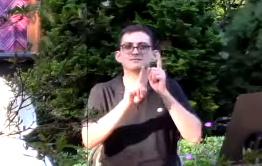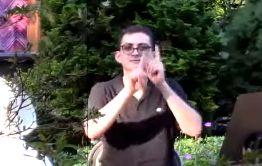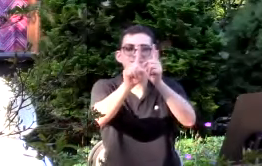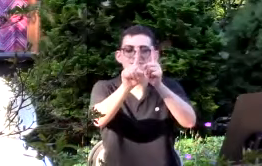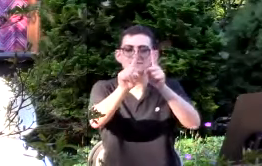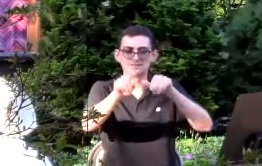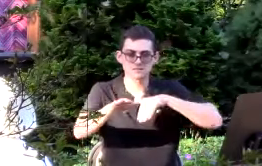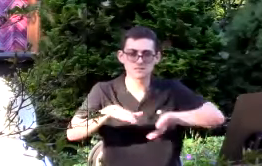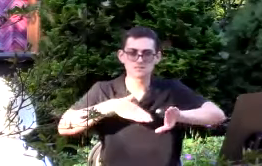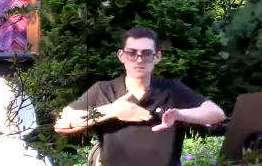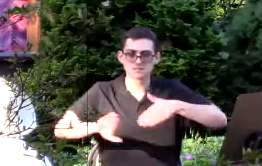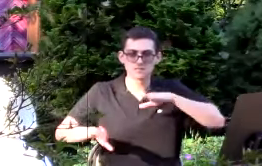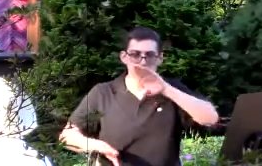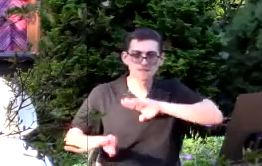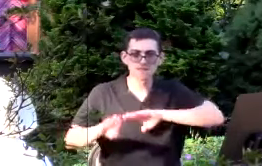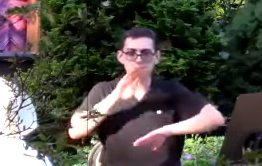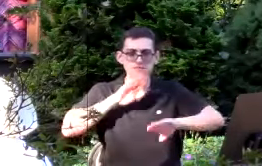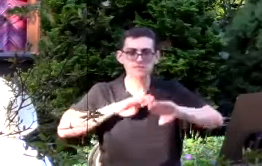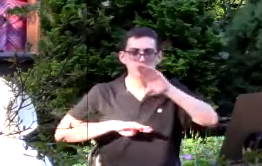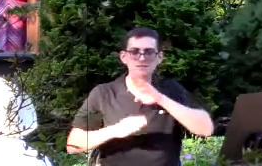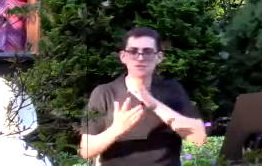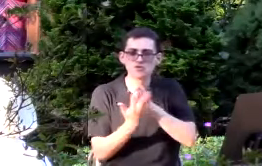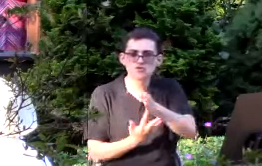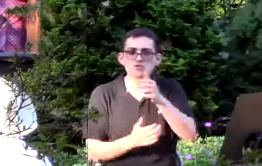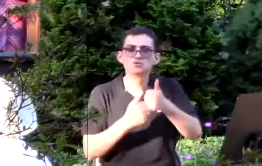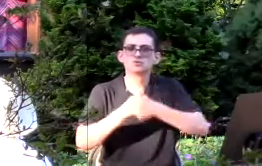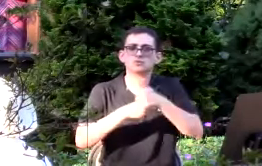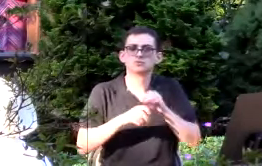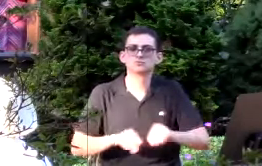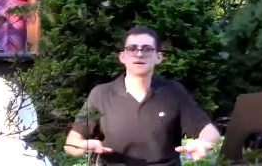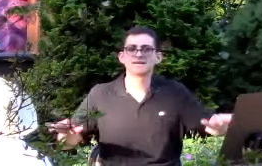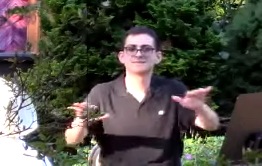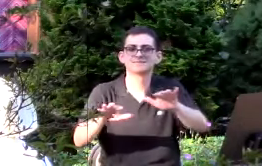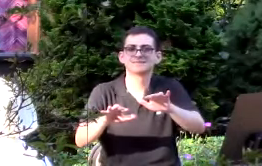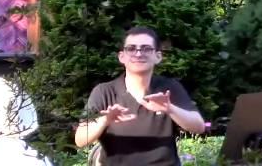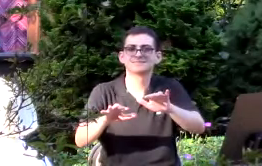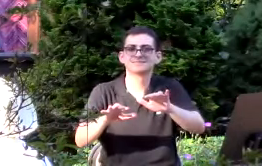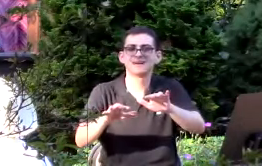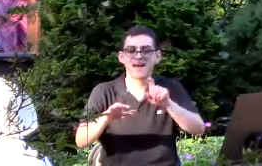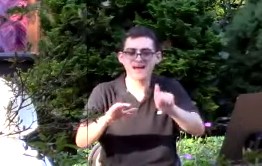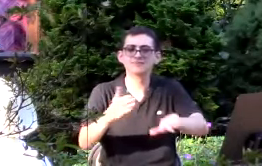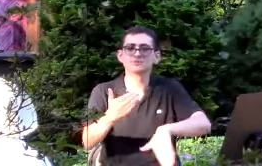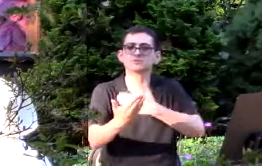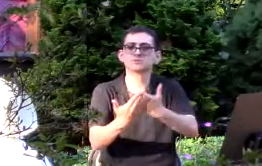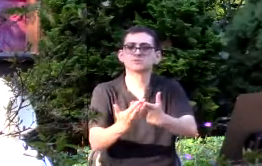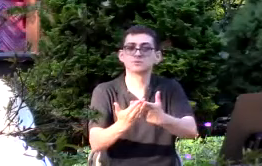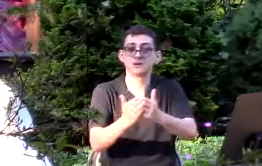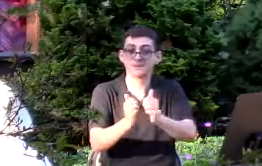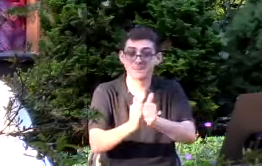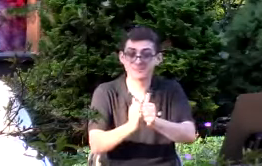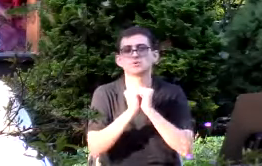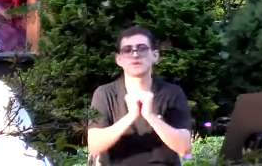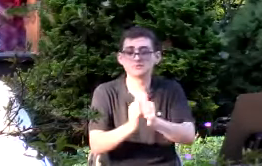wilderness, that there is no way to get from here to there except by joining hands, marching together.